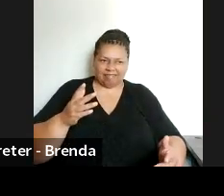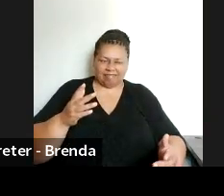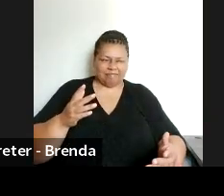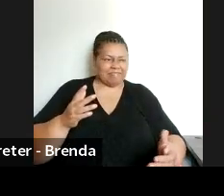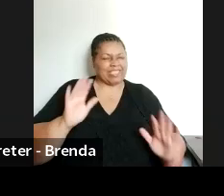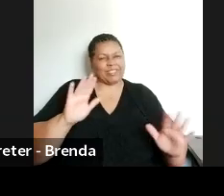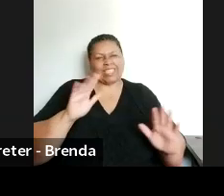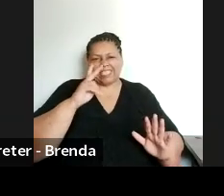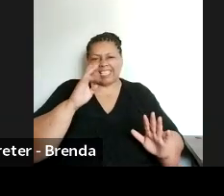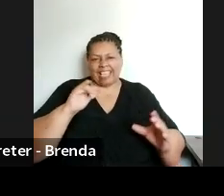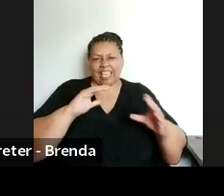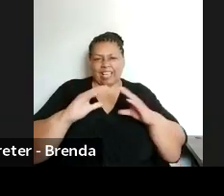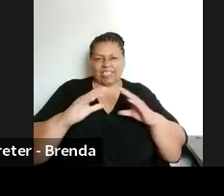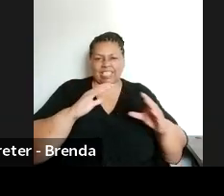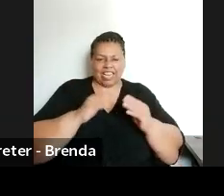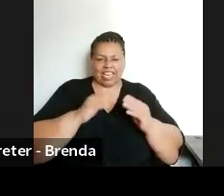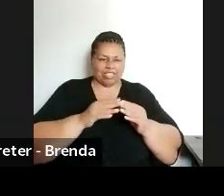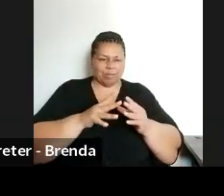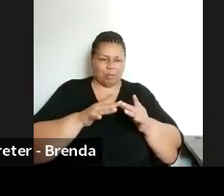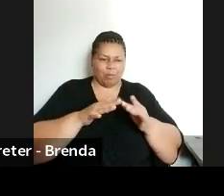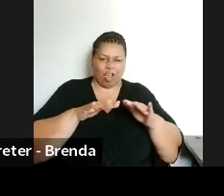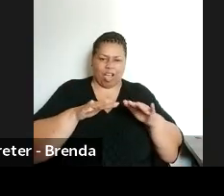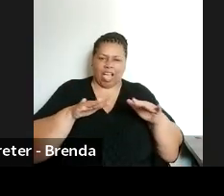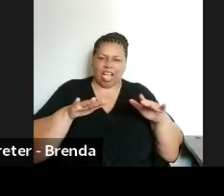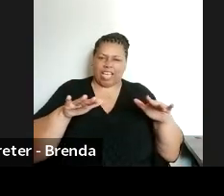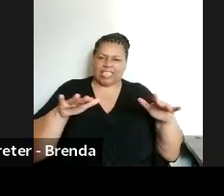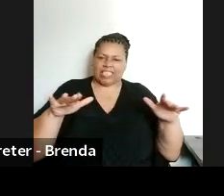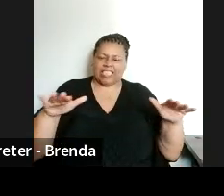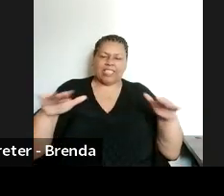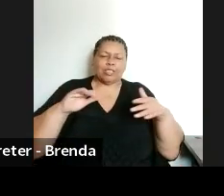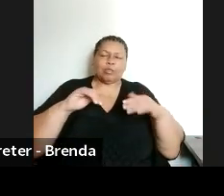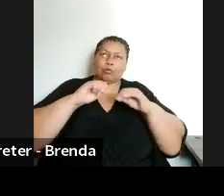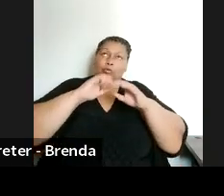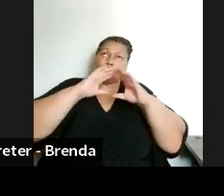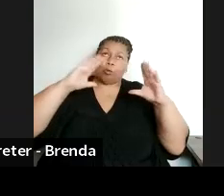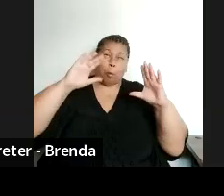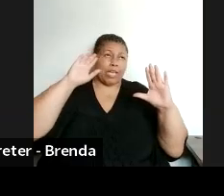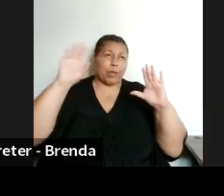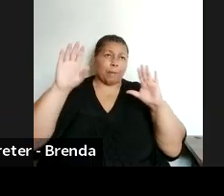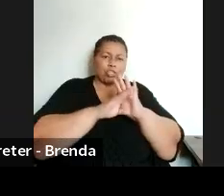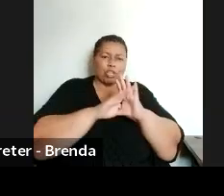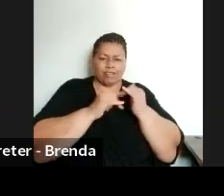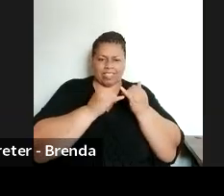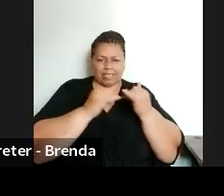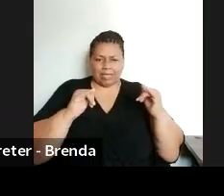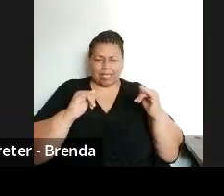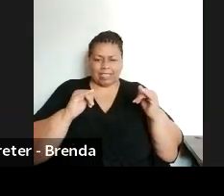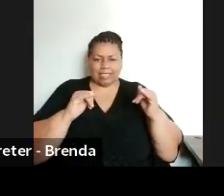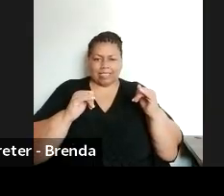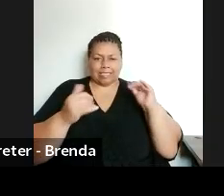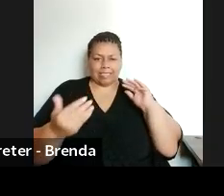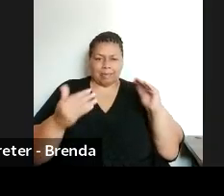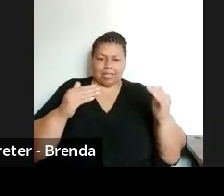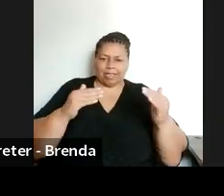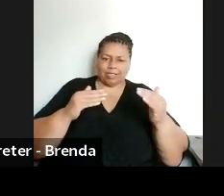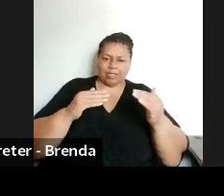conversation has brought into a much bigger picture of independence versus independence.